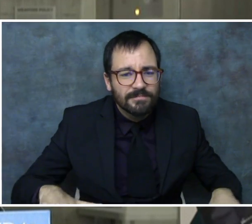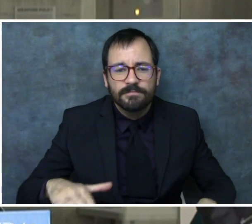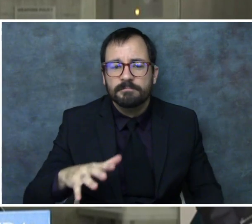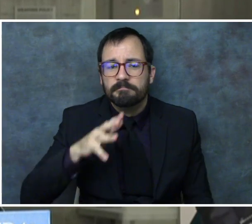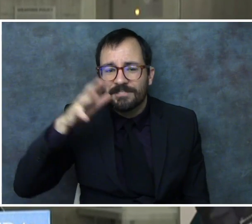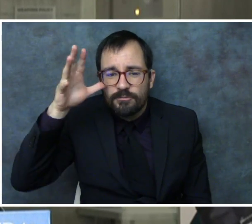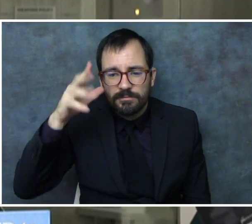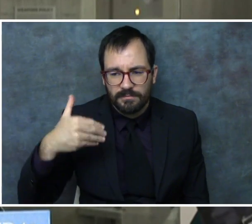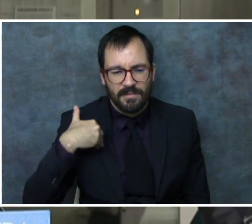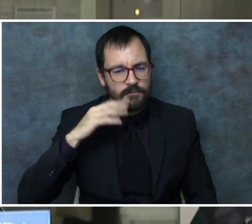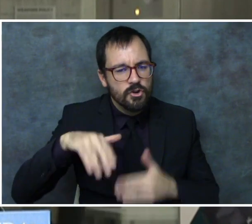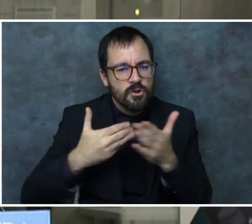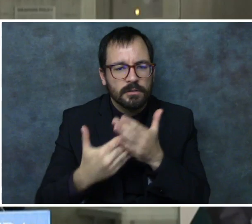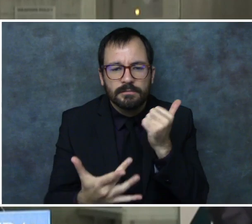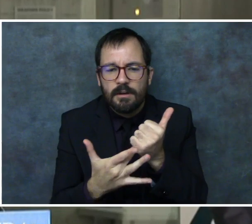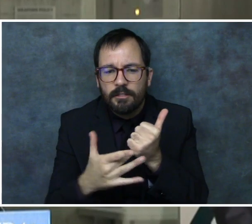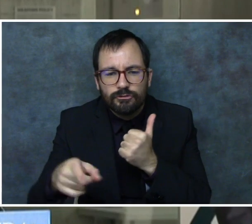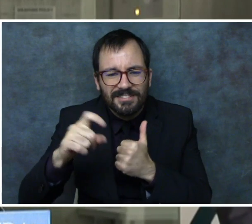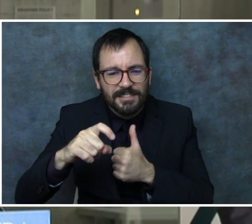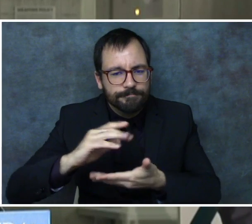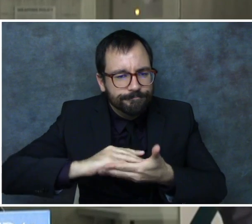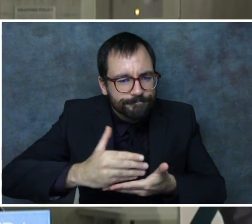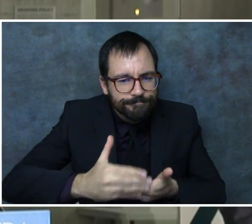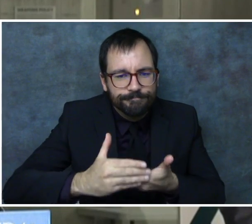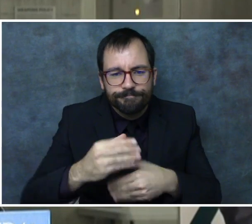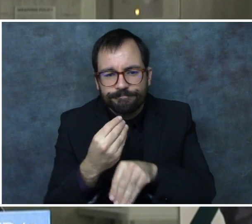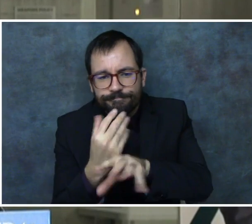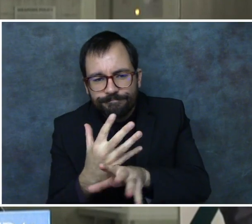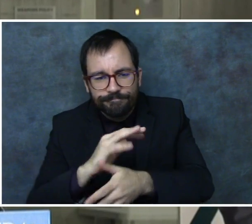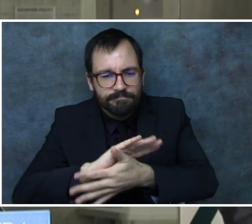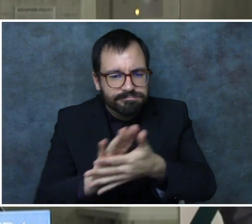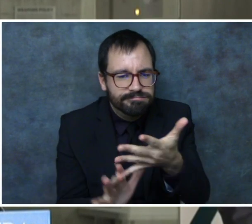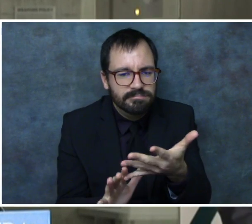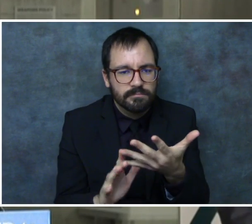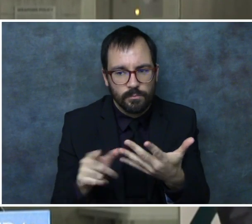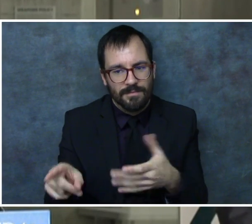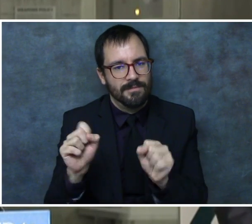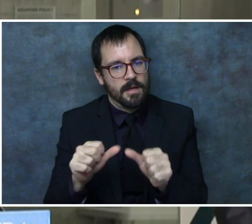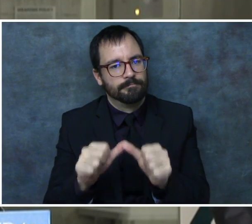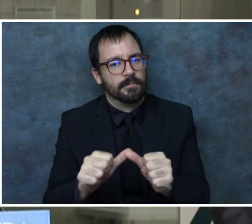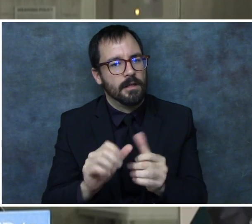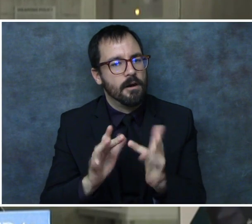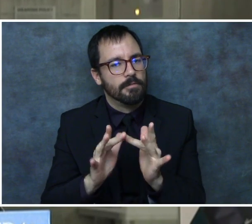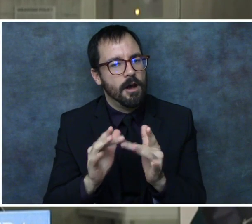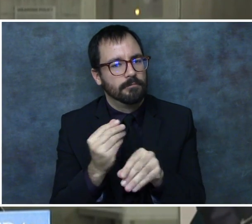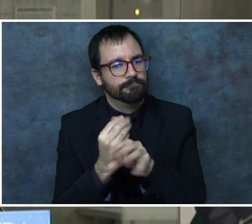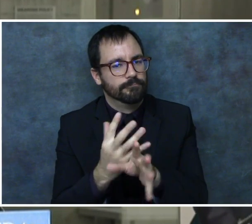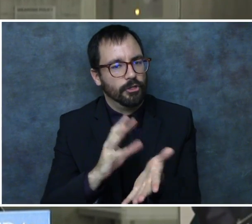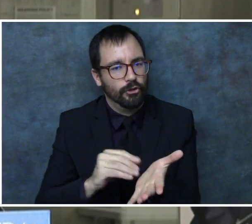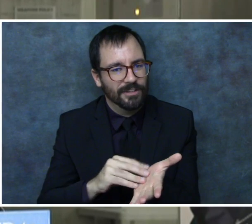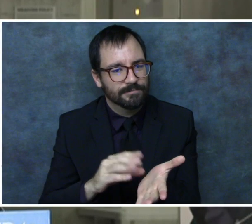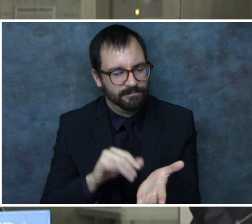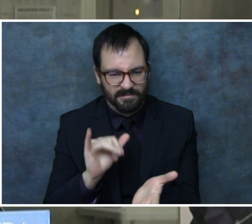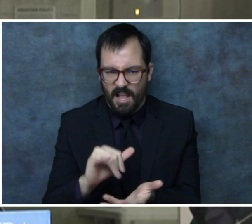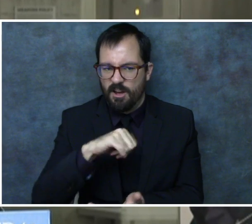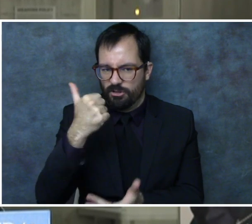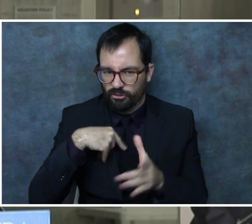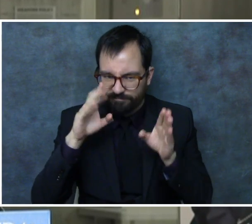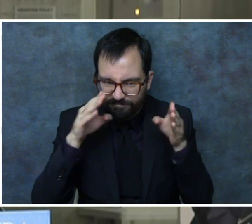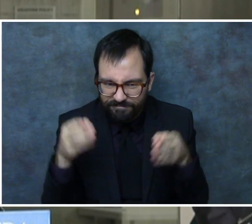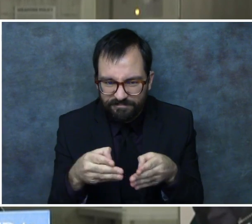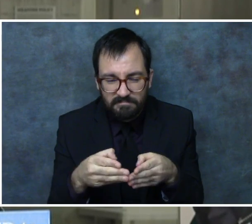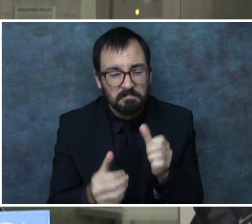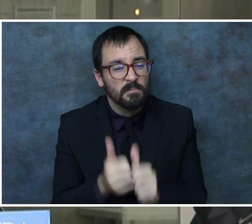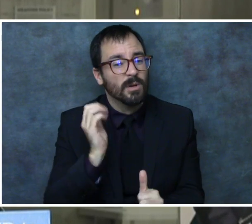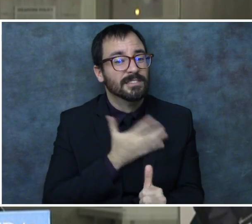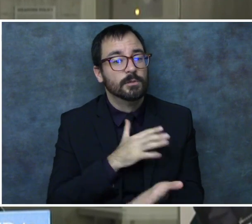learn, all the hotspots they need to learn, so as they do online learning, because the super majority of our district is still online, that we're giving them all the supports and everything that